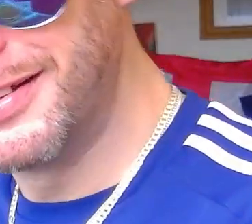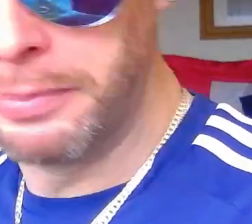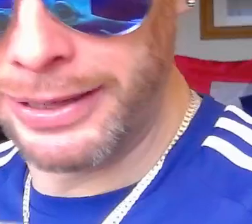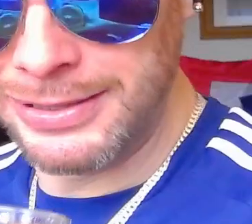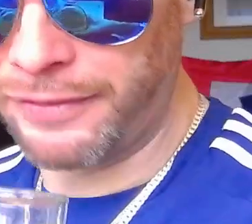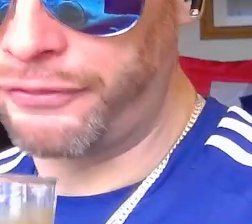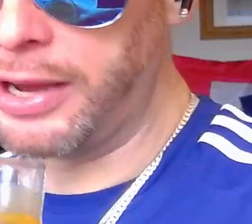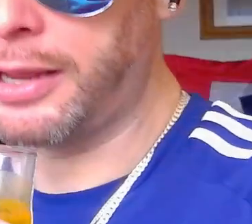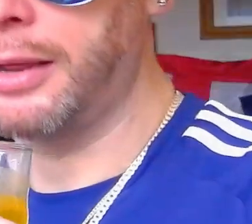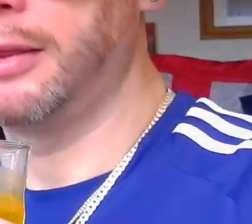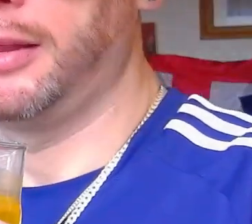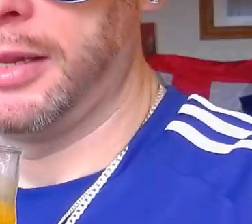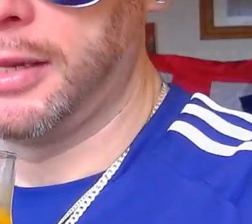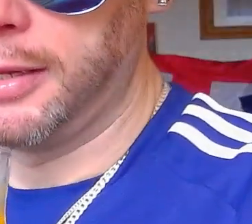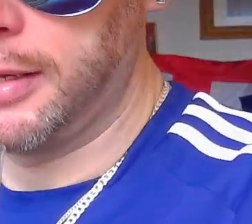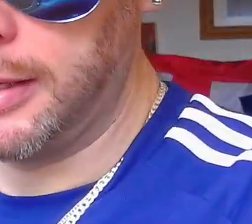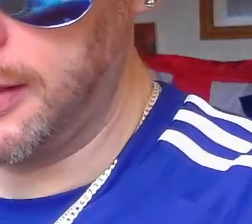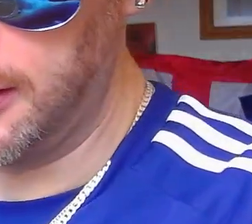real. Mine's are fake.